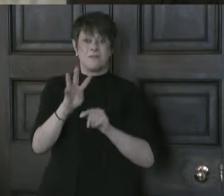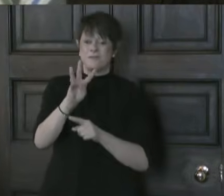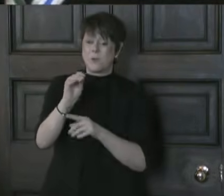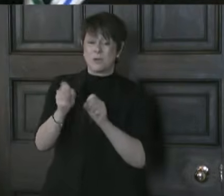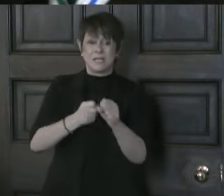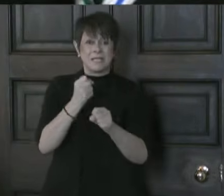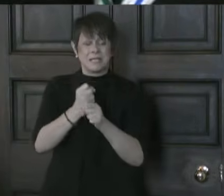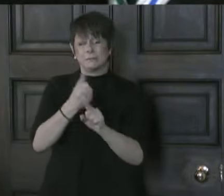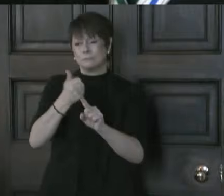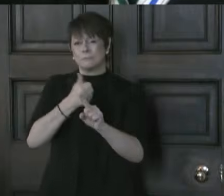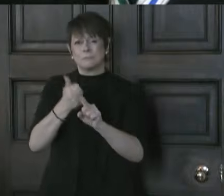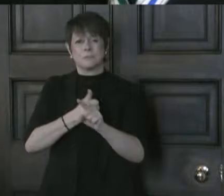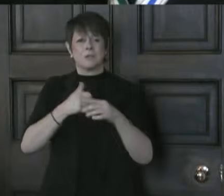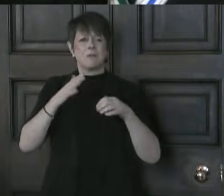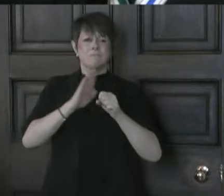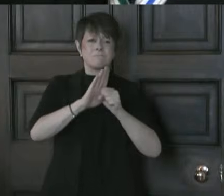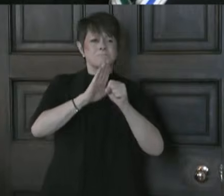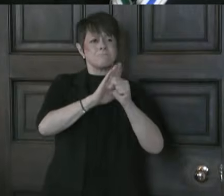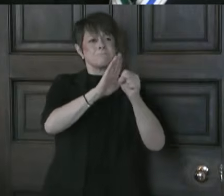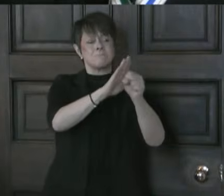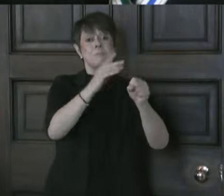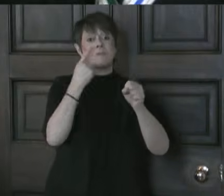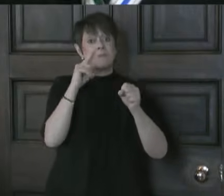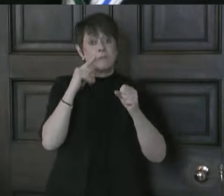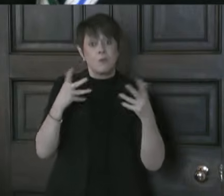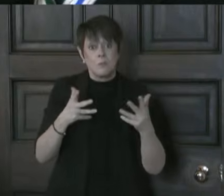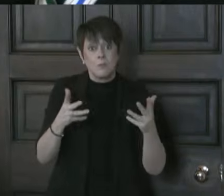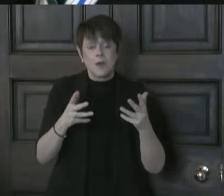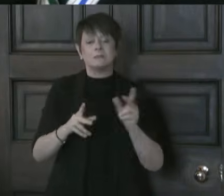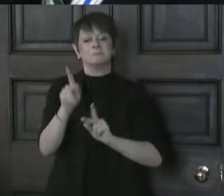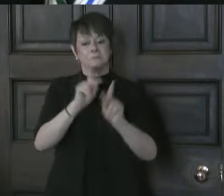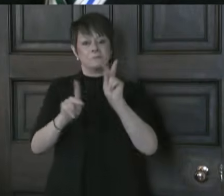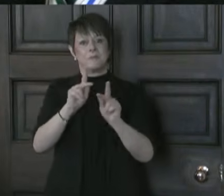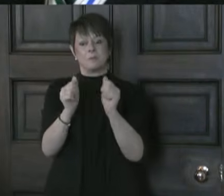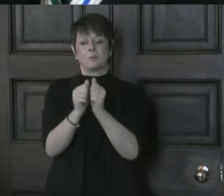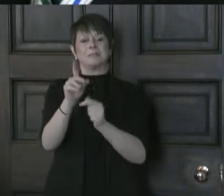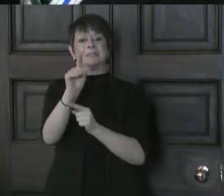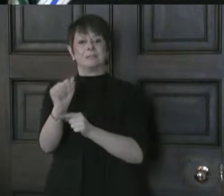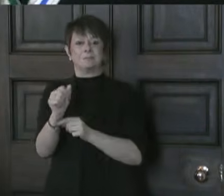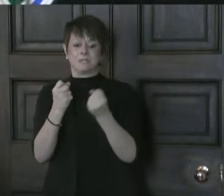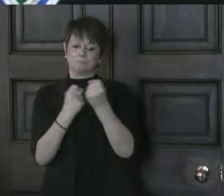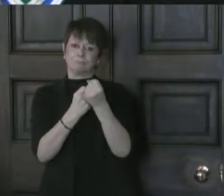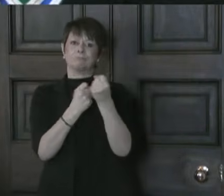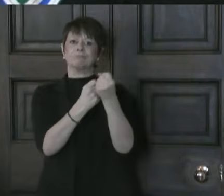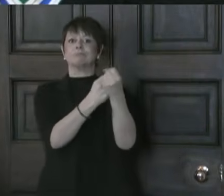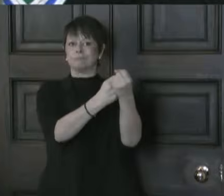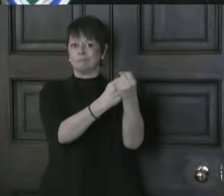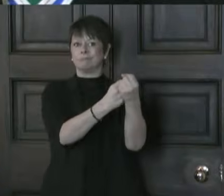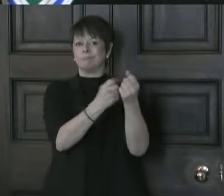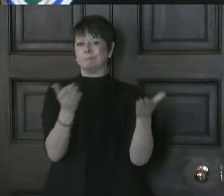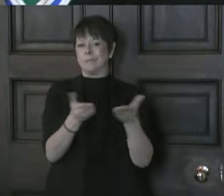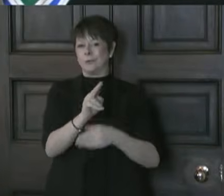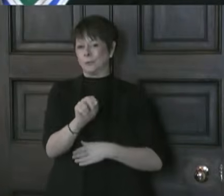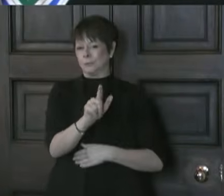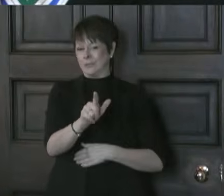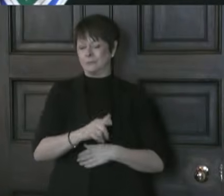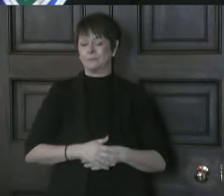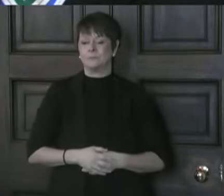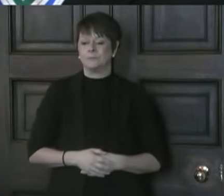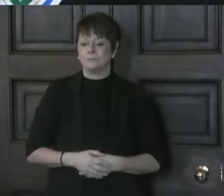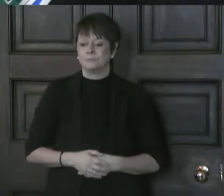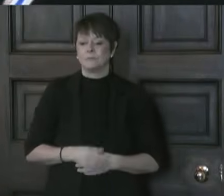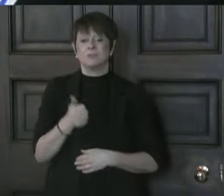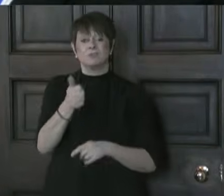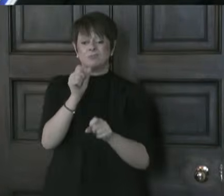Reed has been a devoted advocate for advancing the rights of persons with disabilities in Newfoundland and Labrador. Working